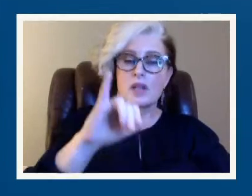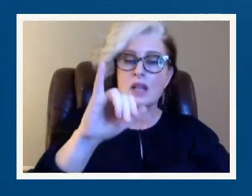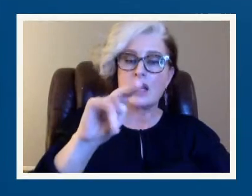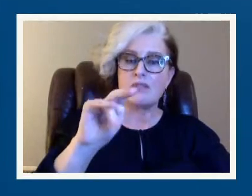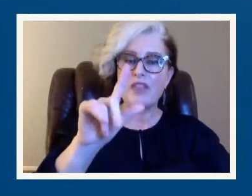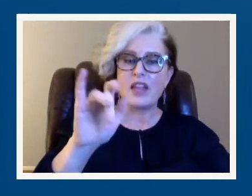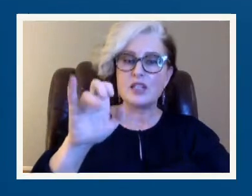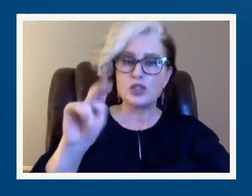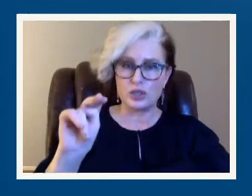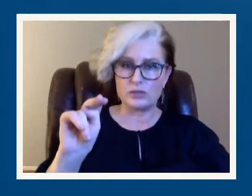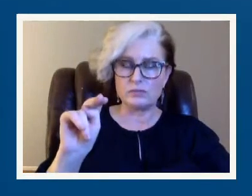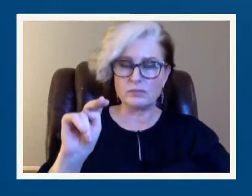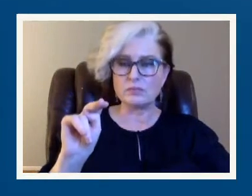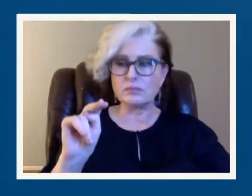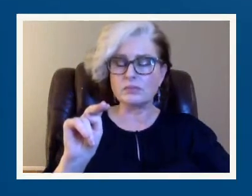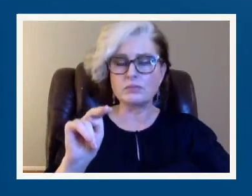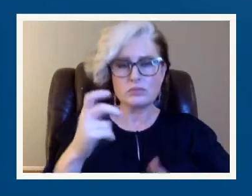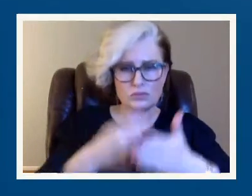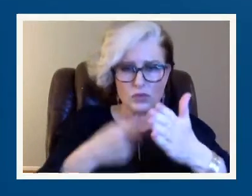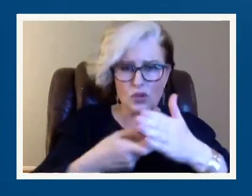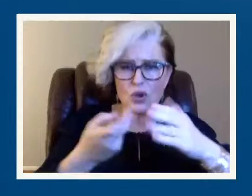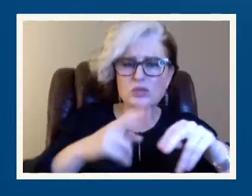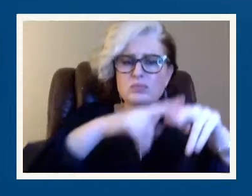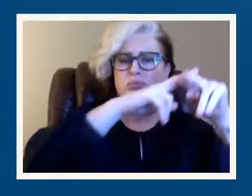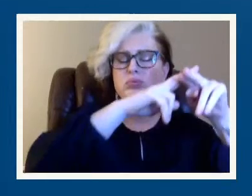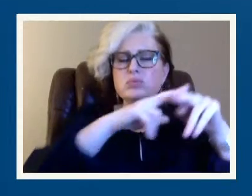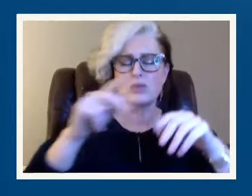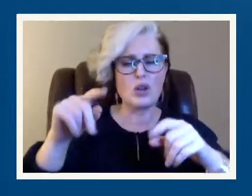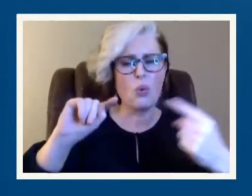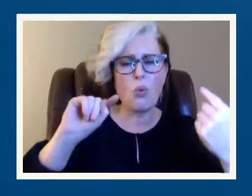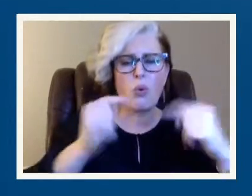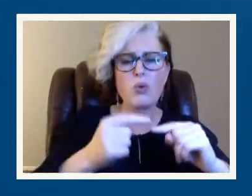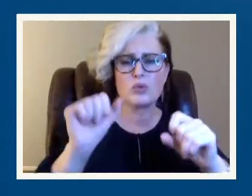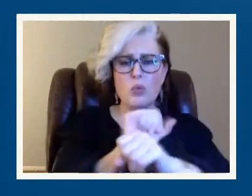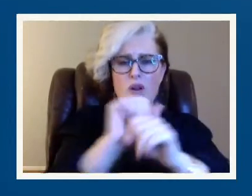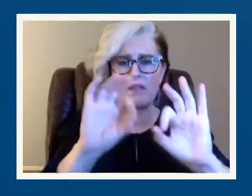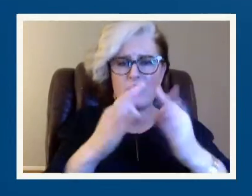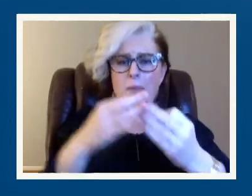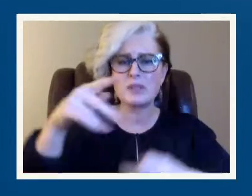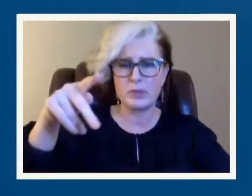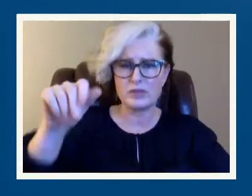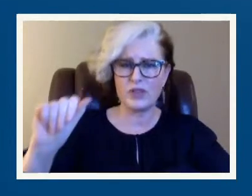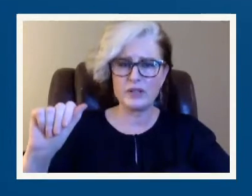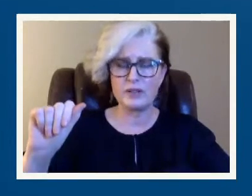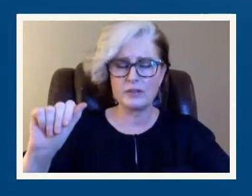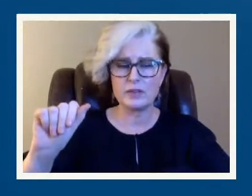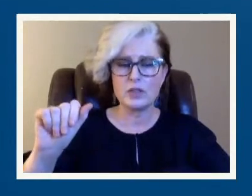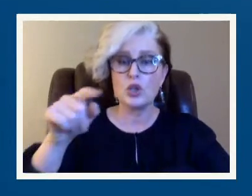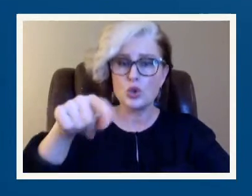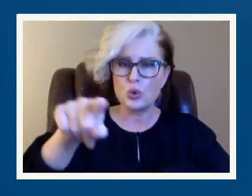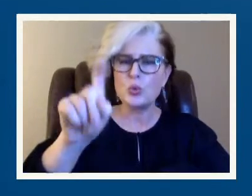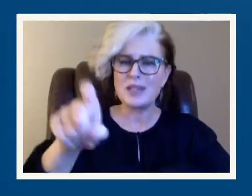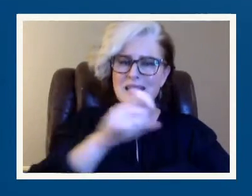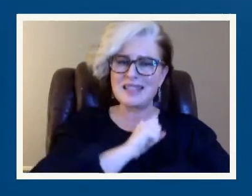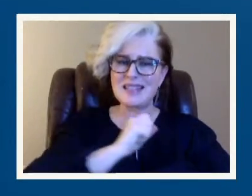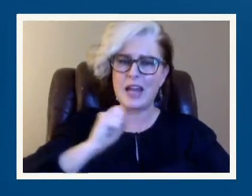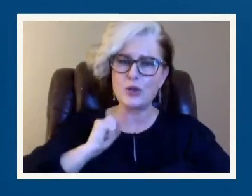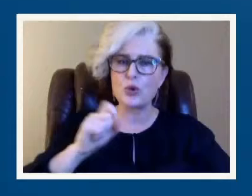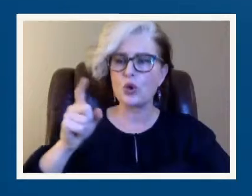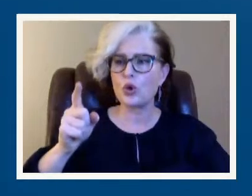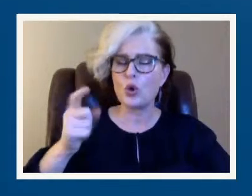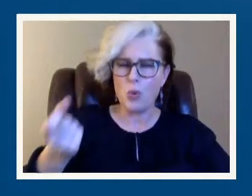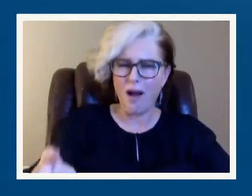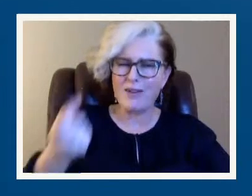Inflation's hurt working families in Pennsylvania. But you need a senator that really understands what that